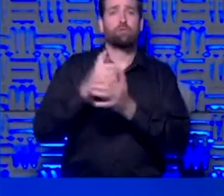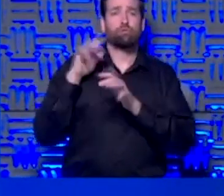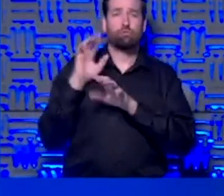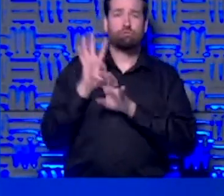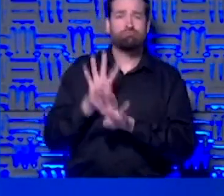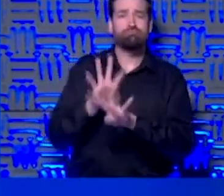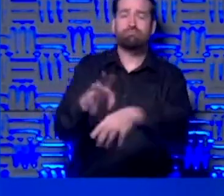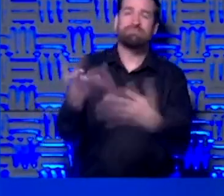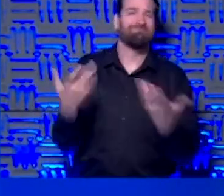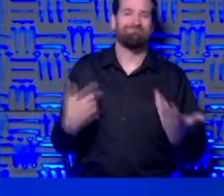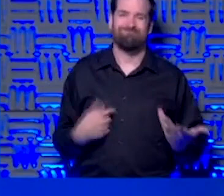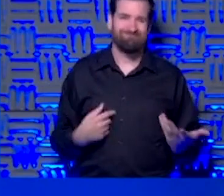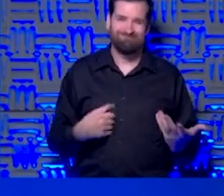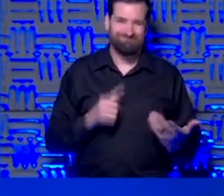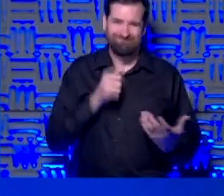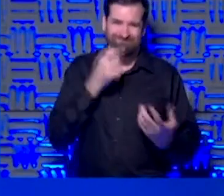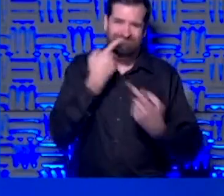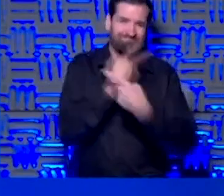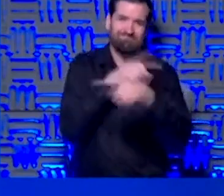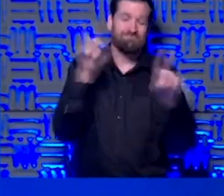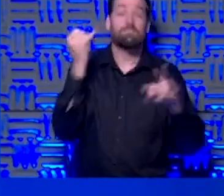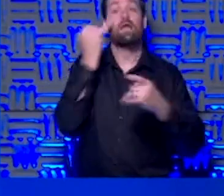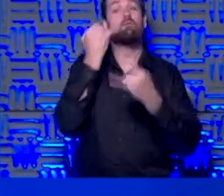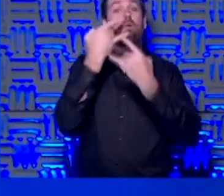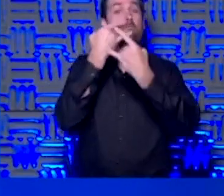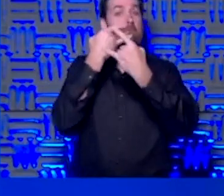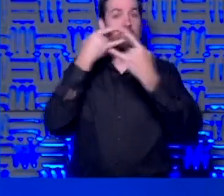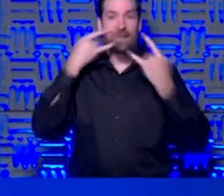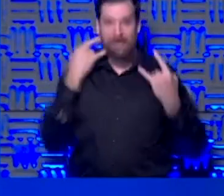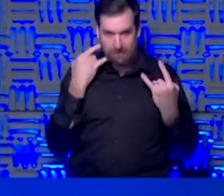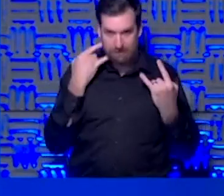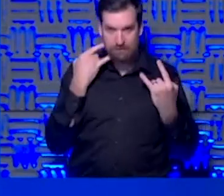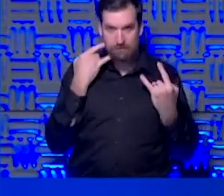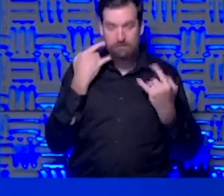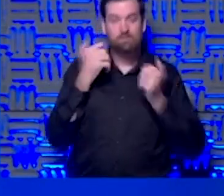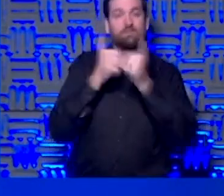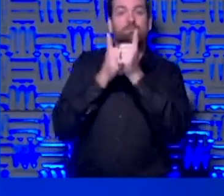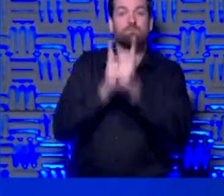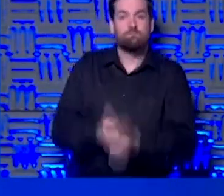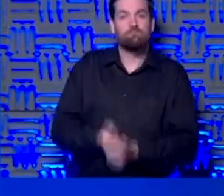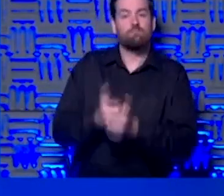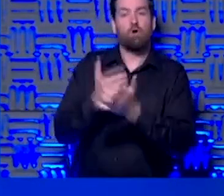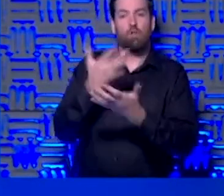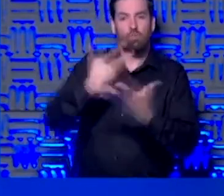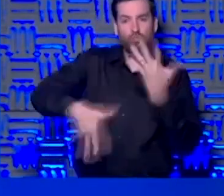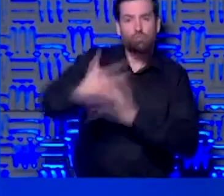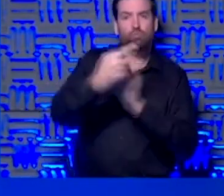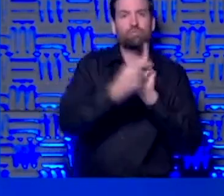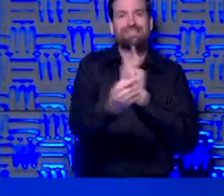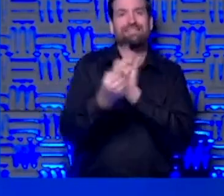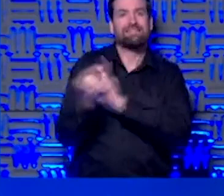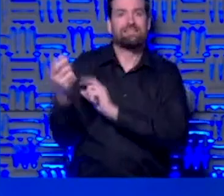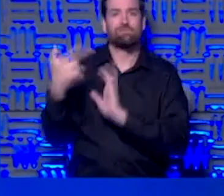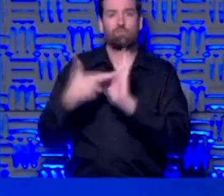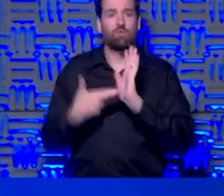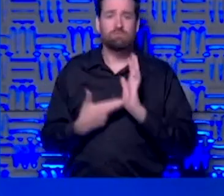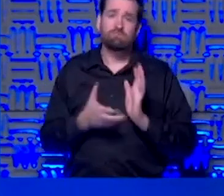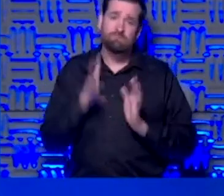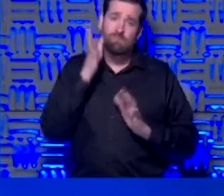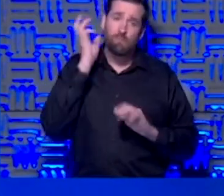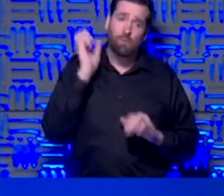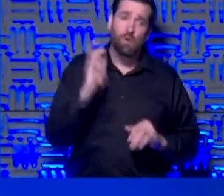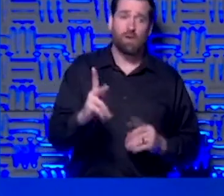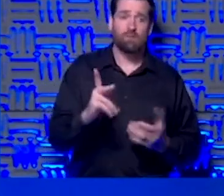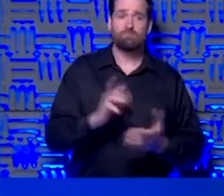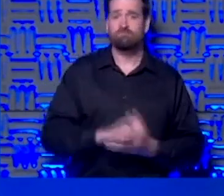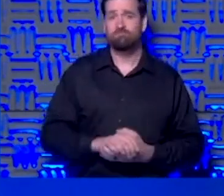to go well. Right. Especially if people don't have masks on. But if you wear a mask and you follow the rule of social distancing, then it's going to be okay. And